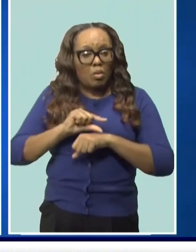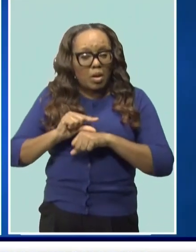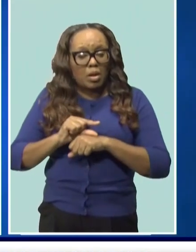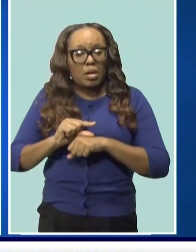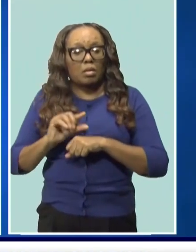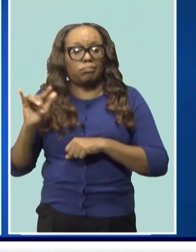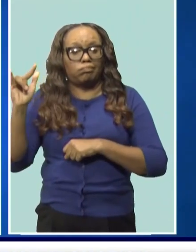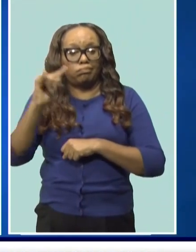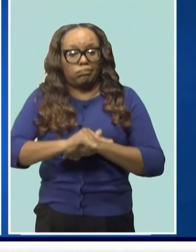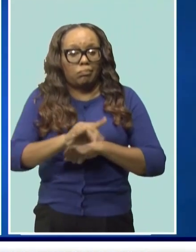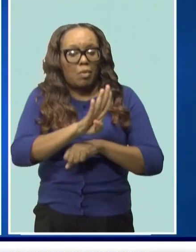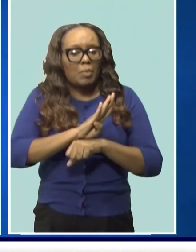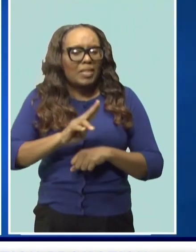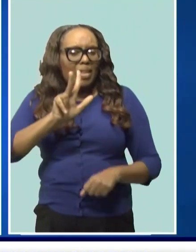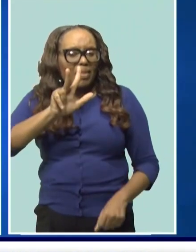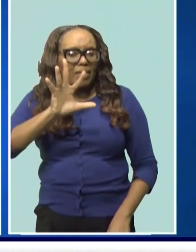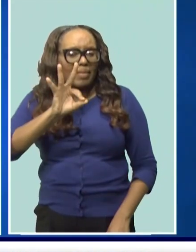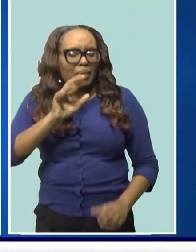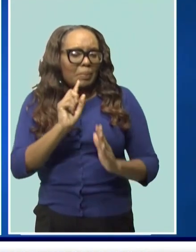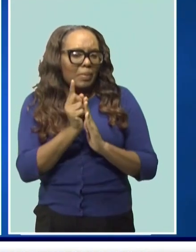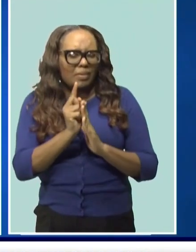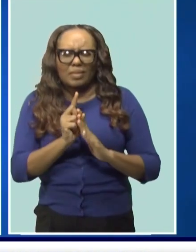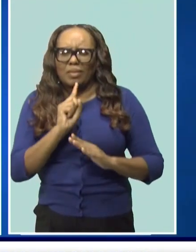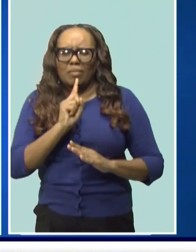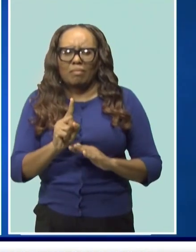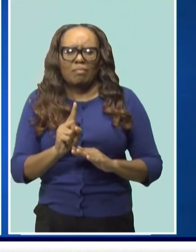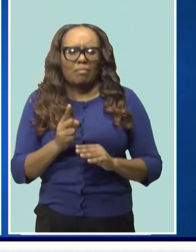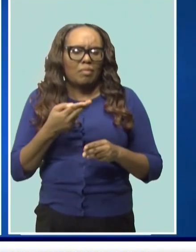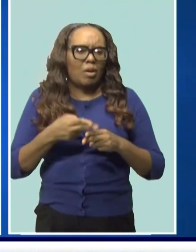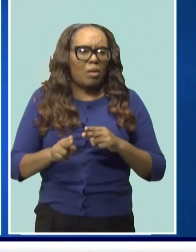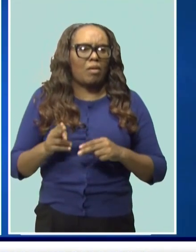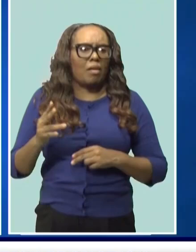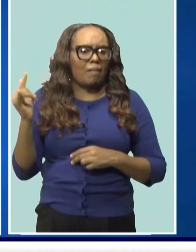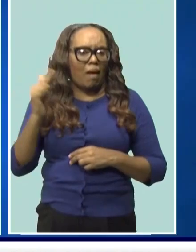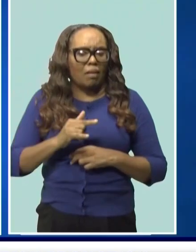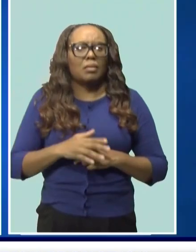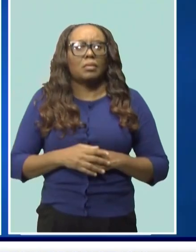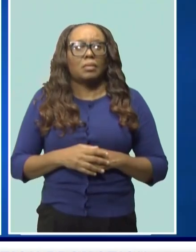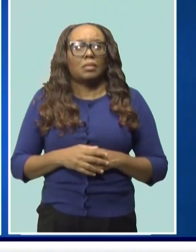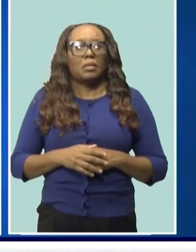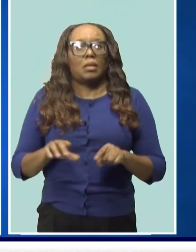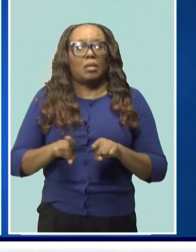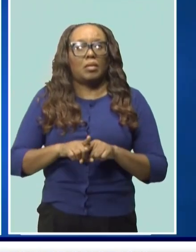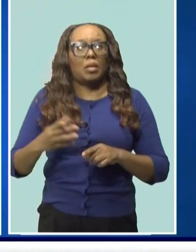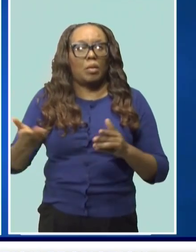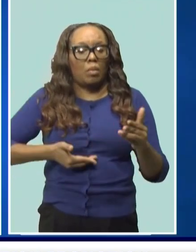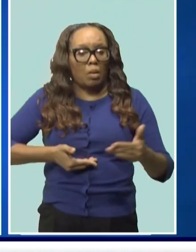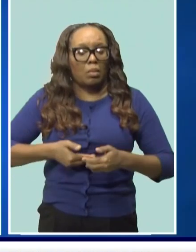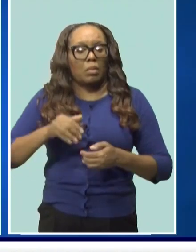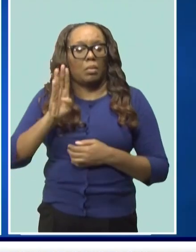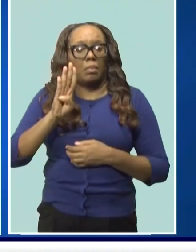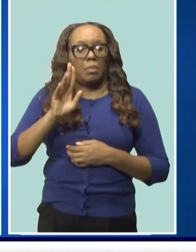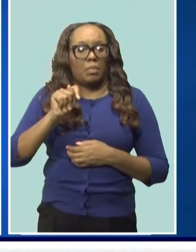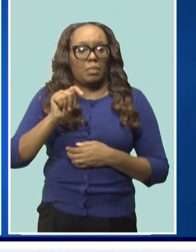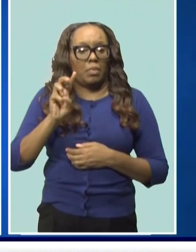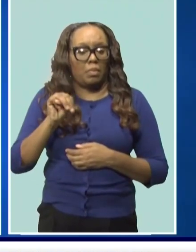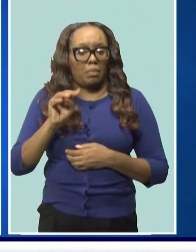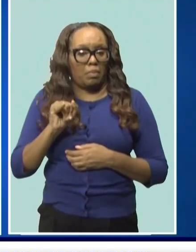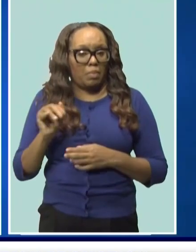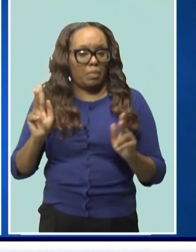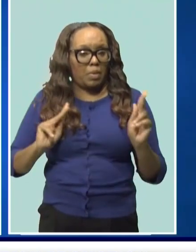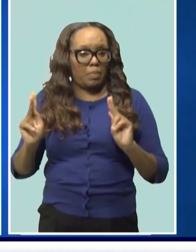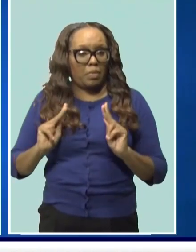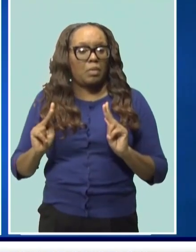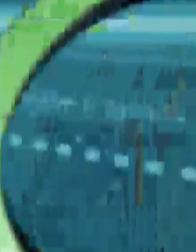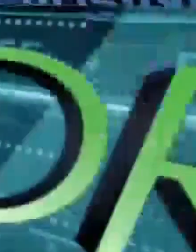relationship and market our destination for each other? Because just like we're here, we also welcome our BTMI partners over as well to